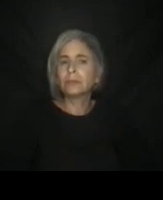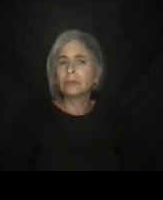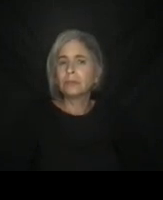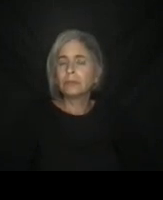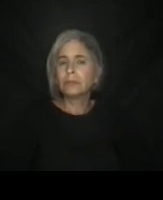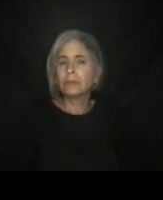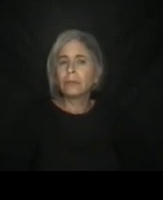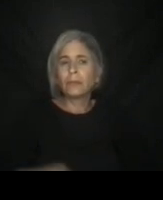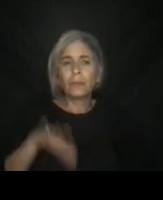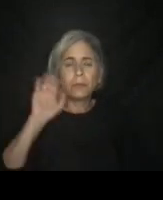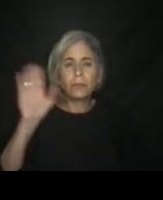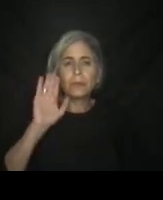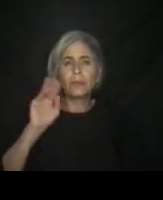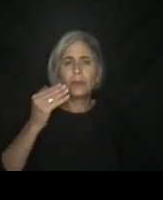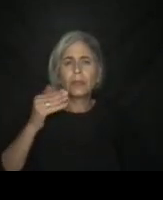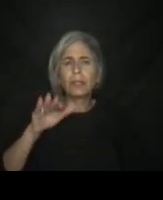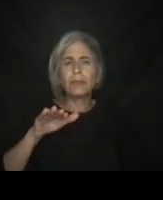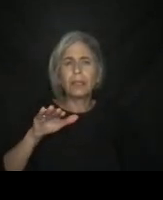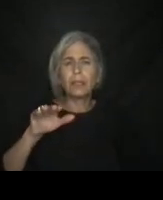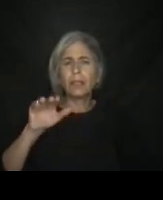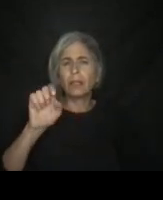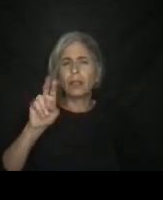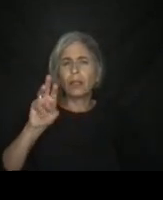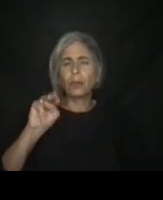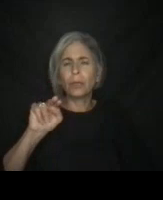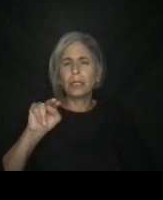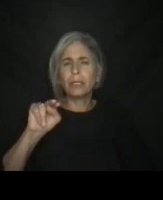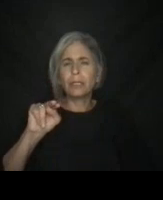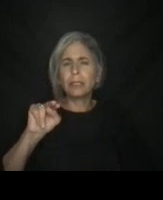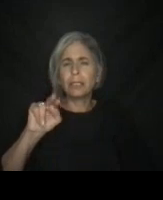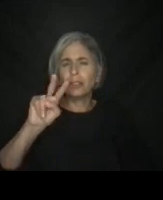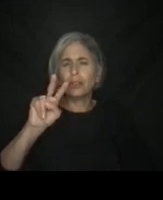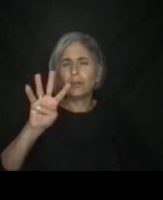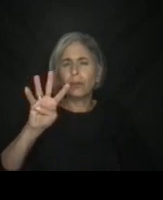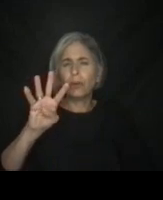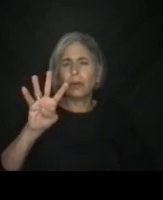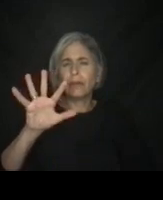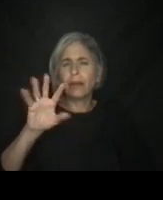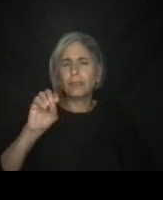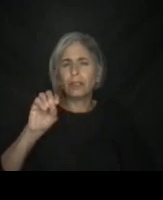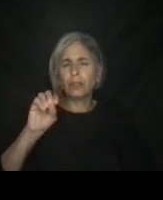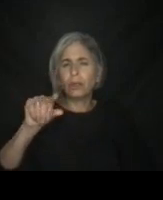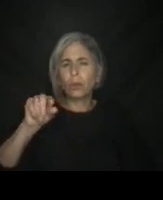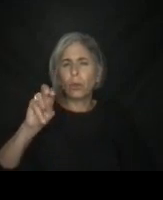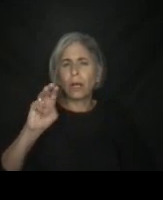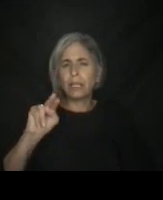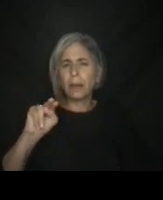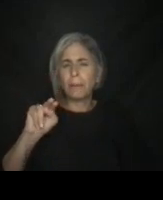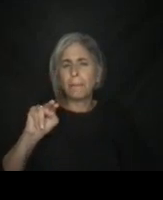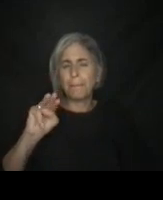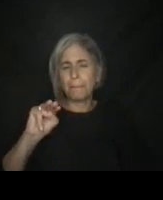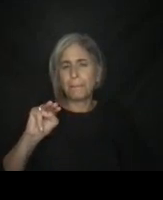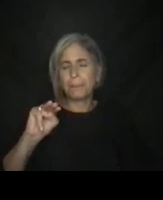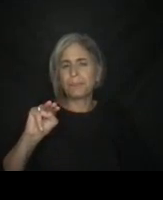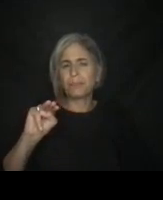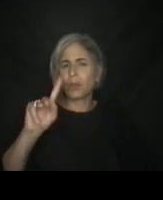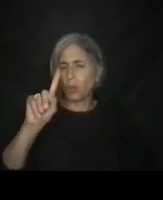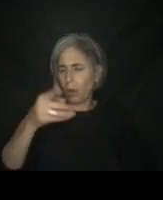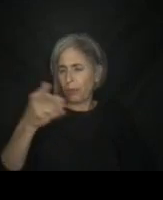All right, good evening, Commissioner. Erwin Sines, 2405 Quantum Boulevard. Just a couple of things I want to bring up. One was we